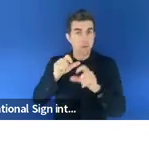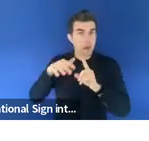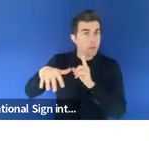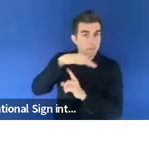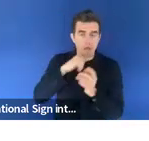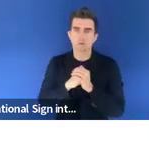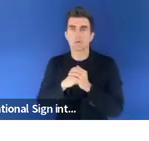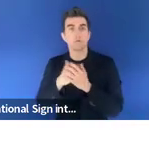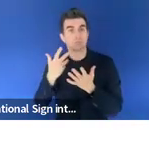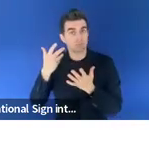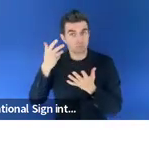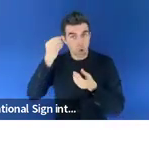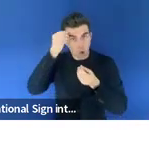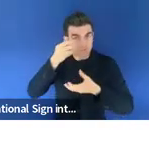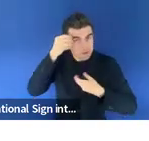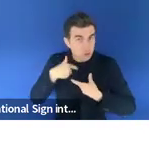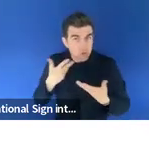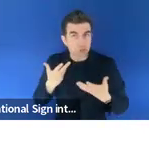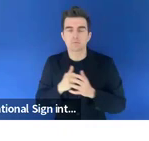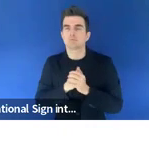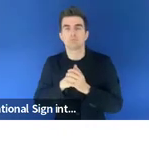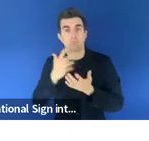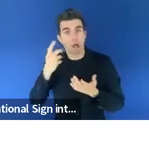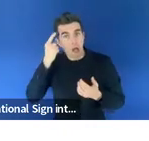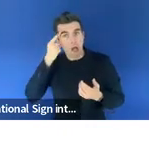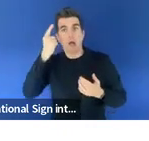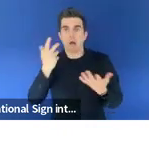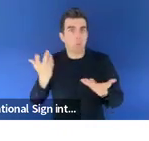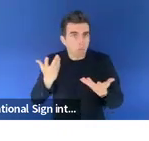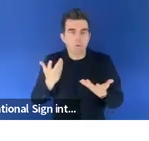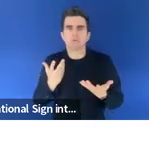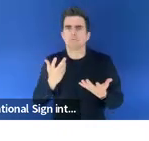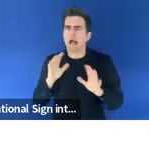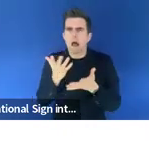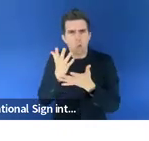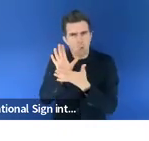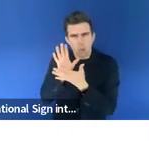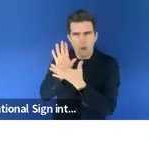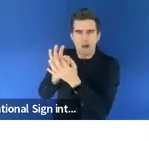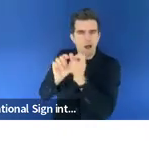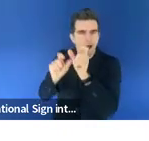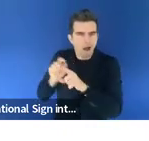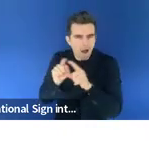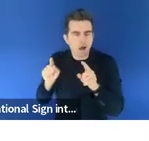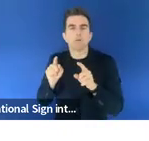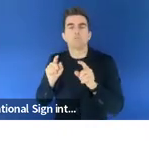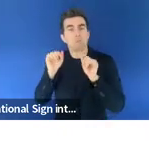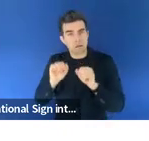decisions. So really focus in on those relationships and put